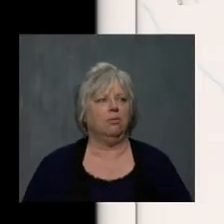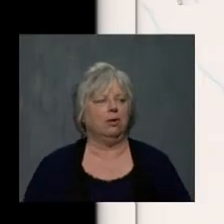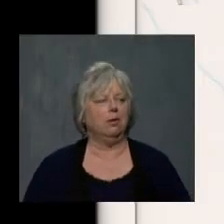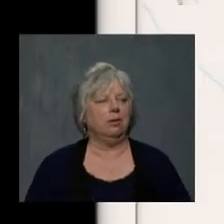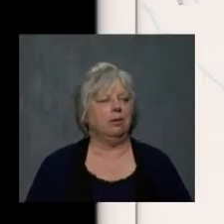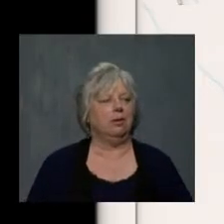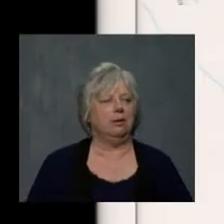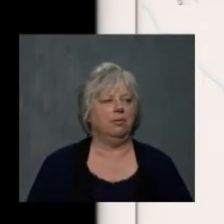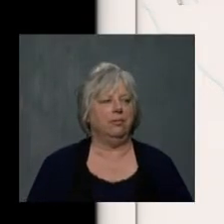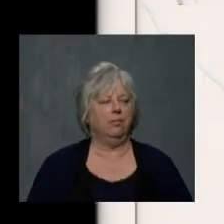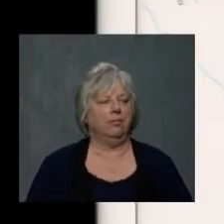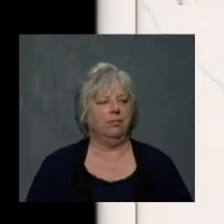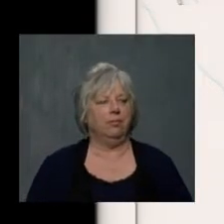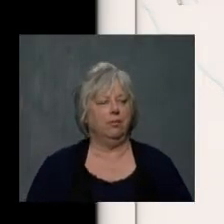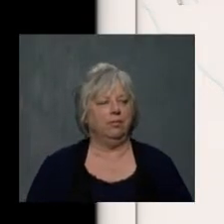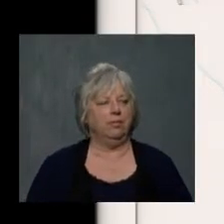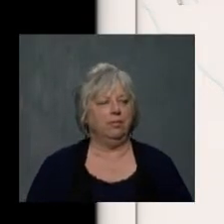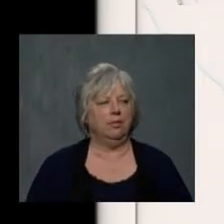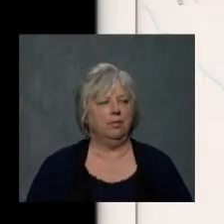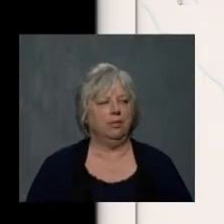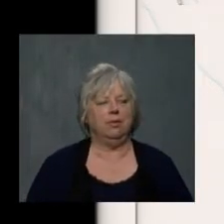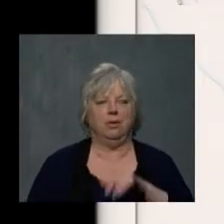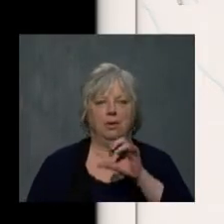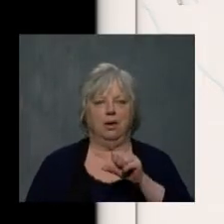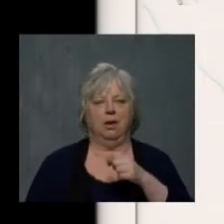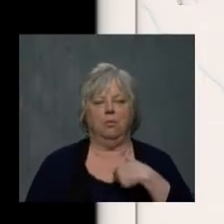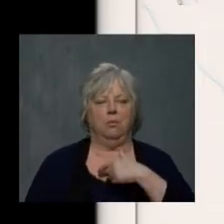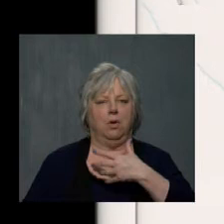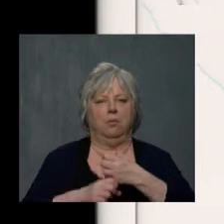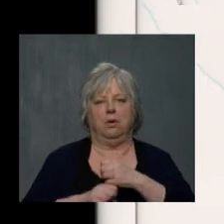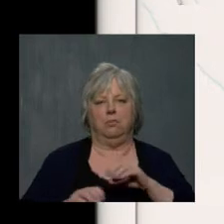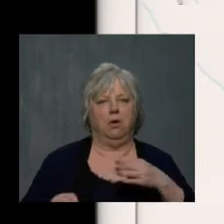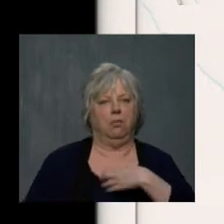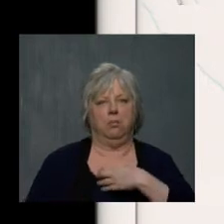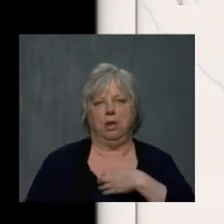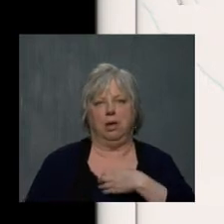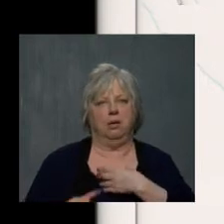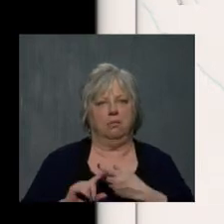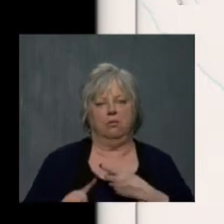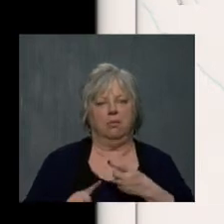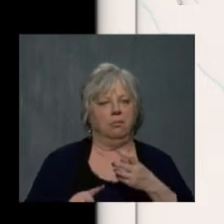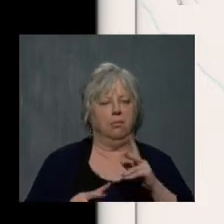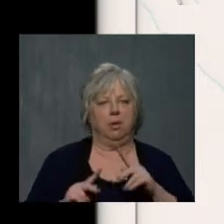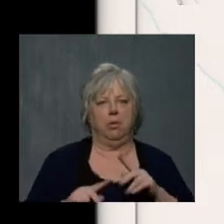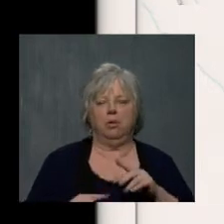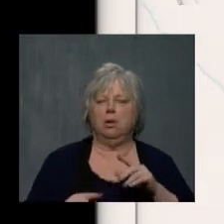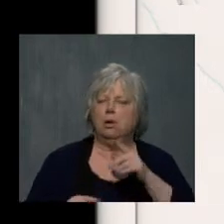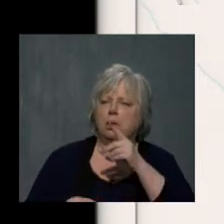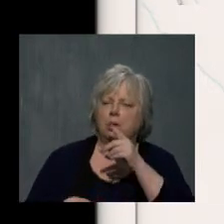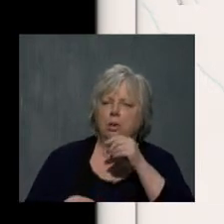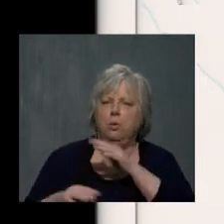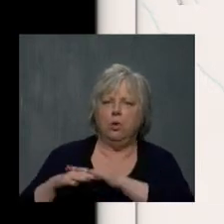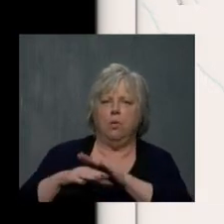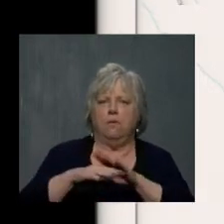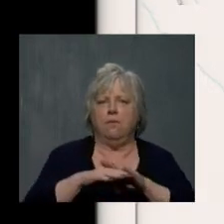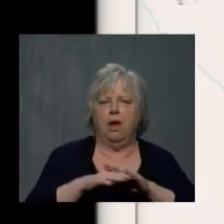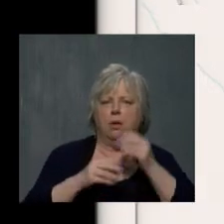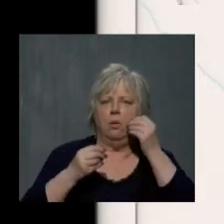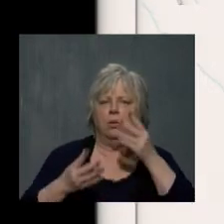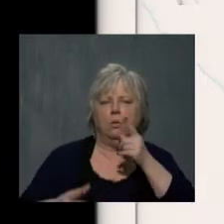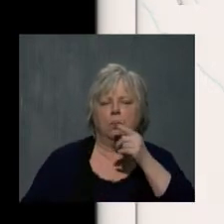Yes. And we didn't receive any complaints on this. Who was notified in that